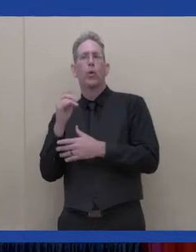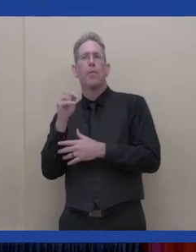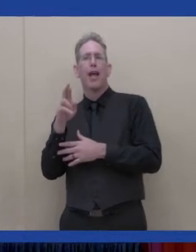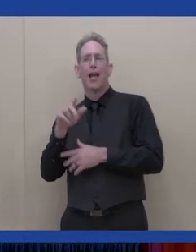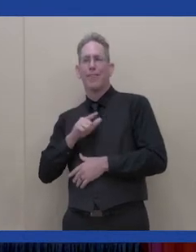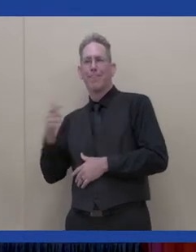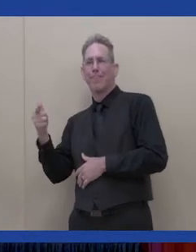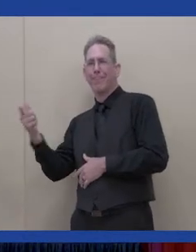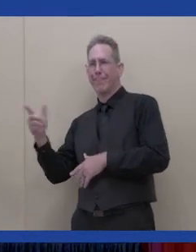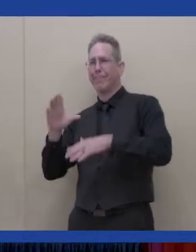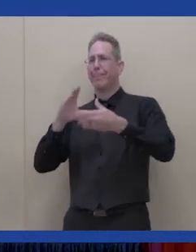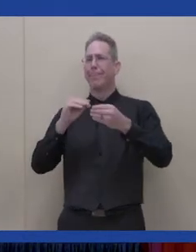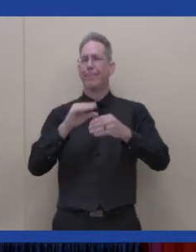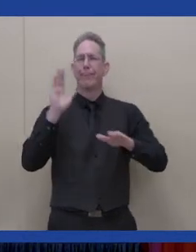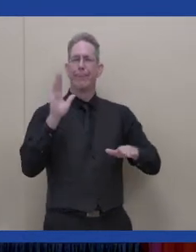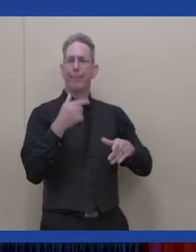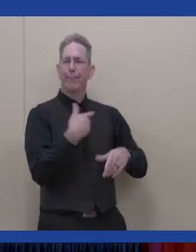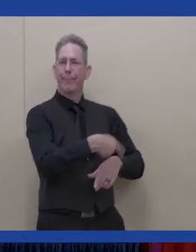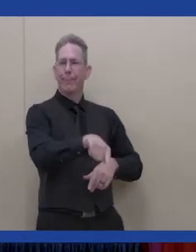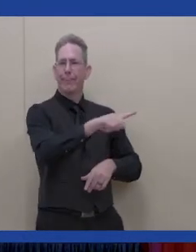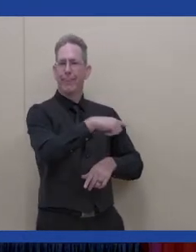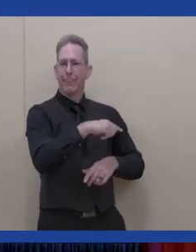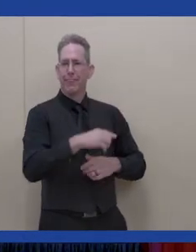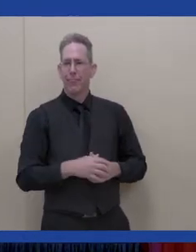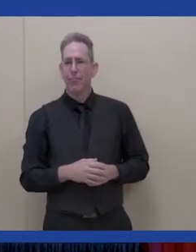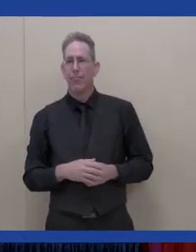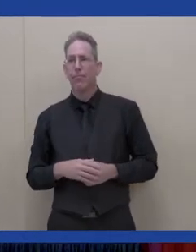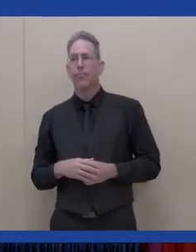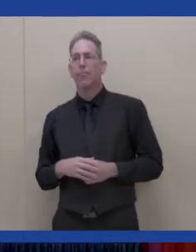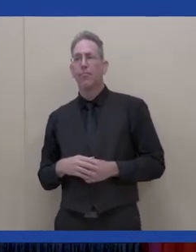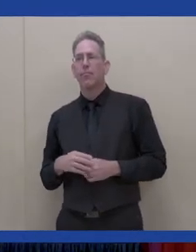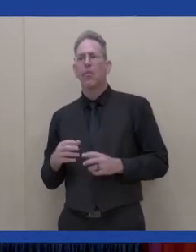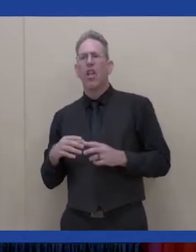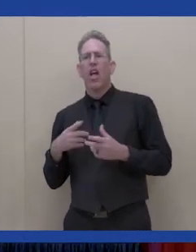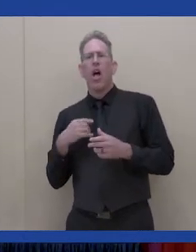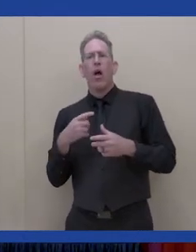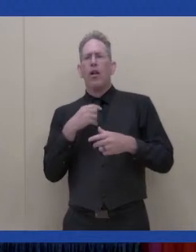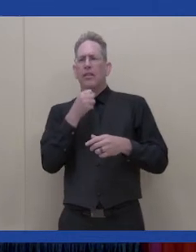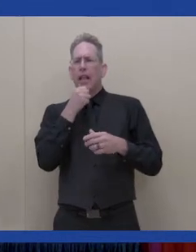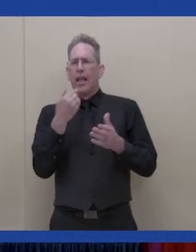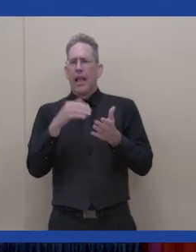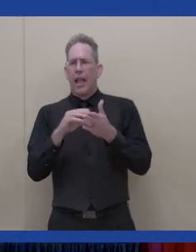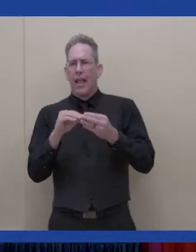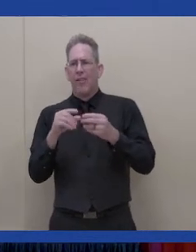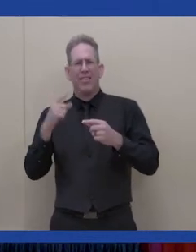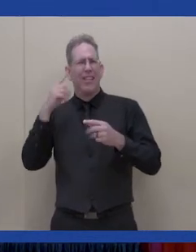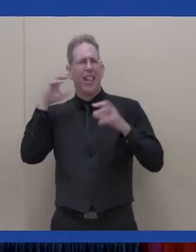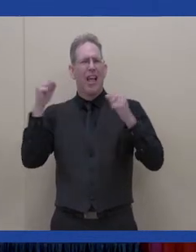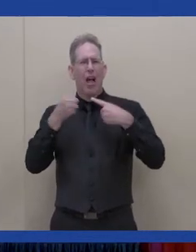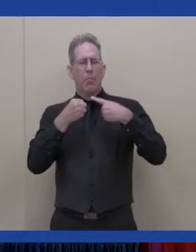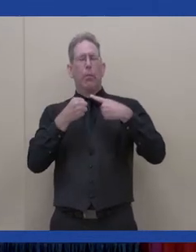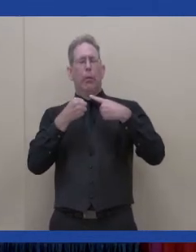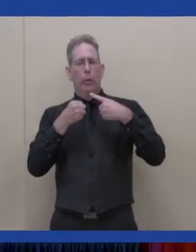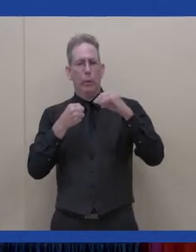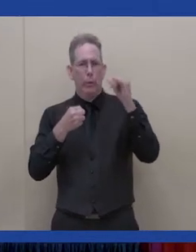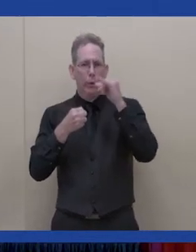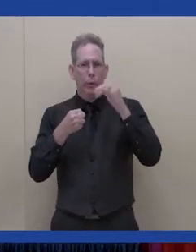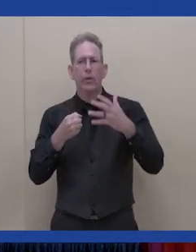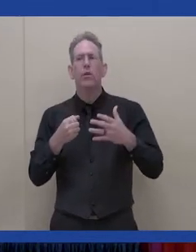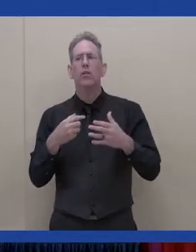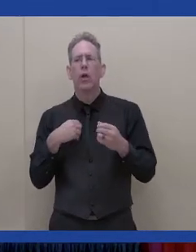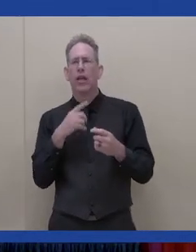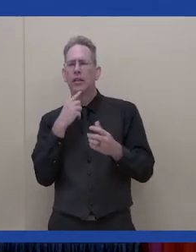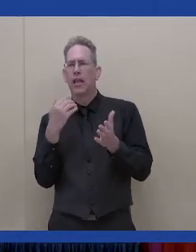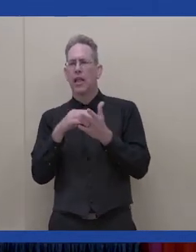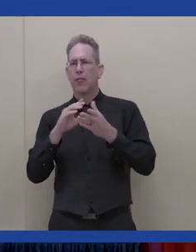The microphone is on, but I will repeat it because it's loud in here. The next item on our agenda,